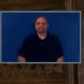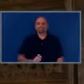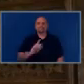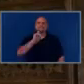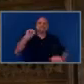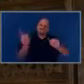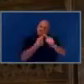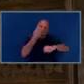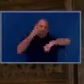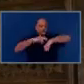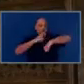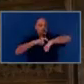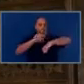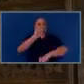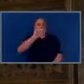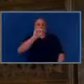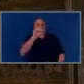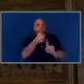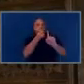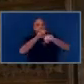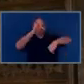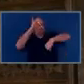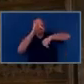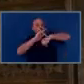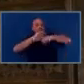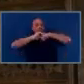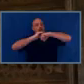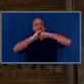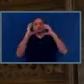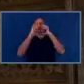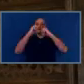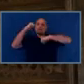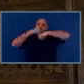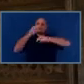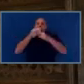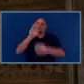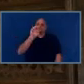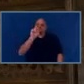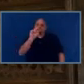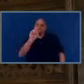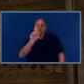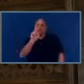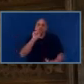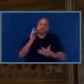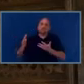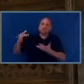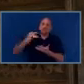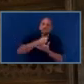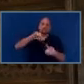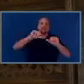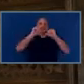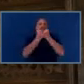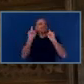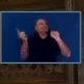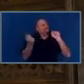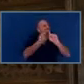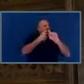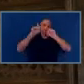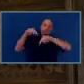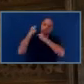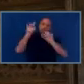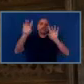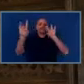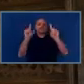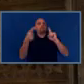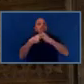For the first time, NASA has touched the surface of asteroid Bennu to collect the agency's first ever asteroid sample, which will one day